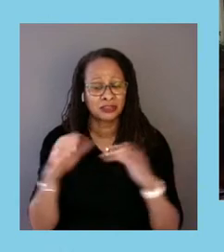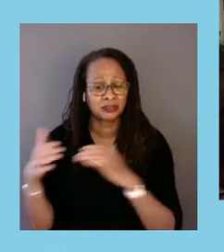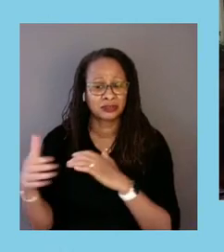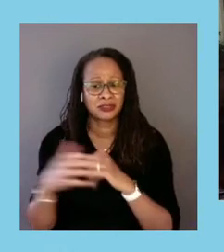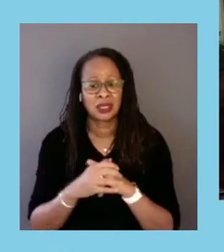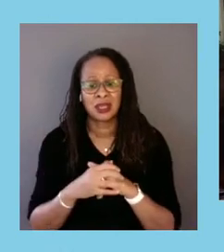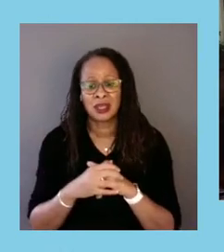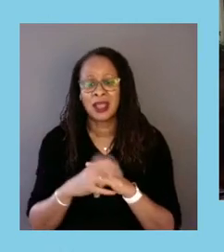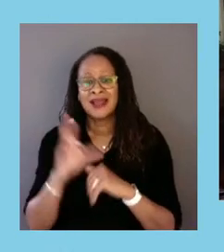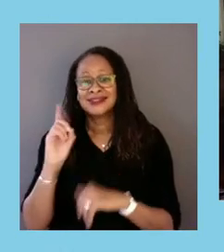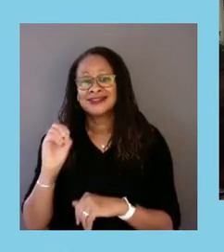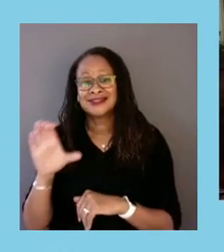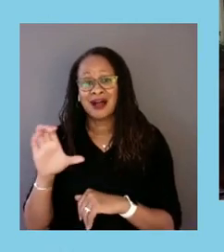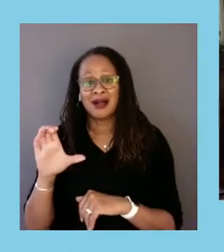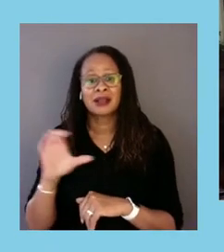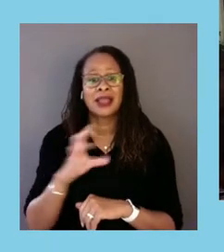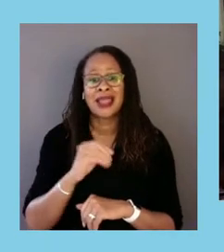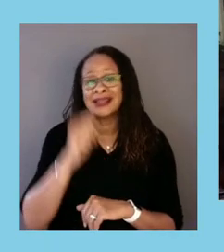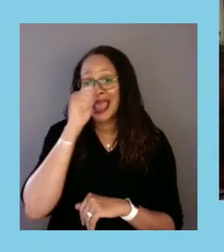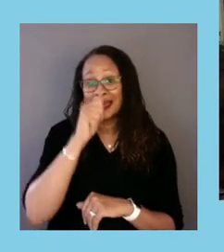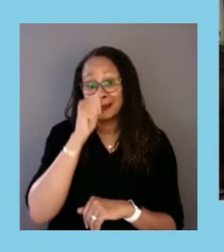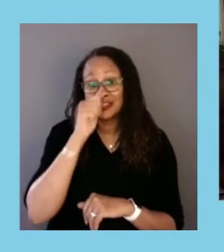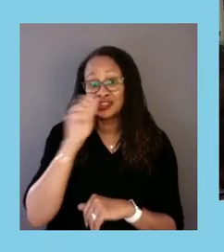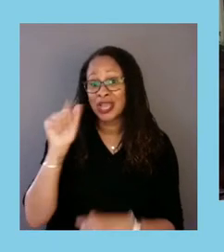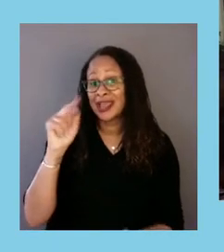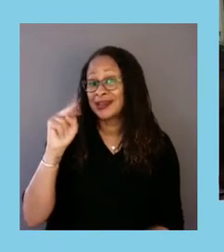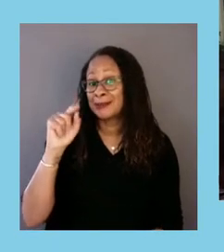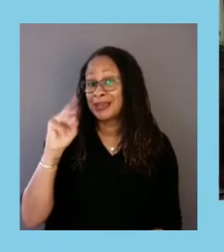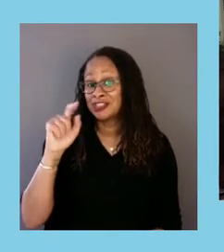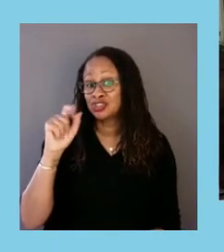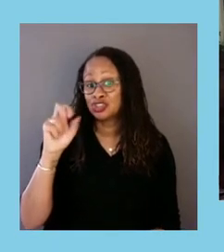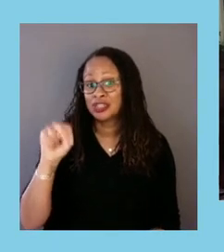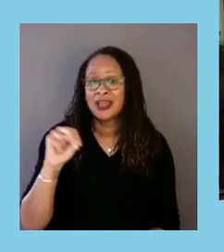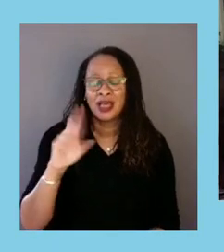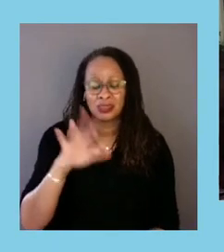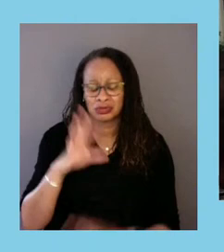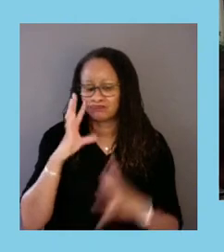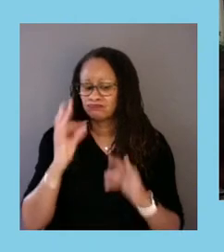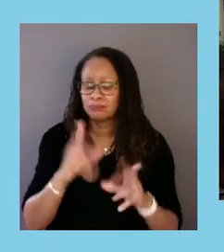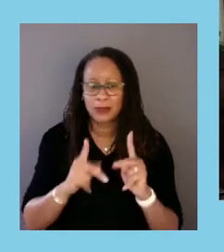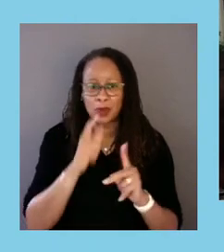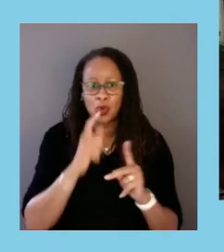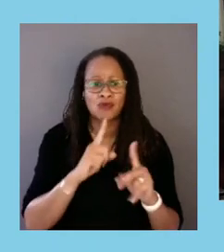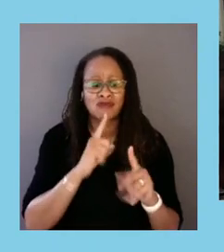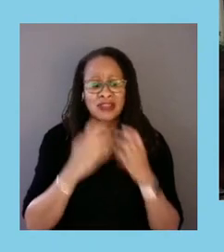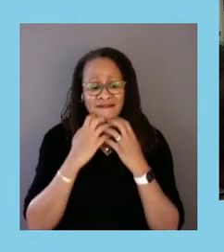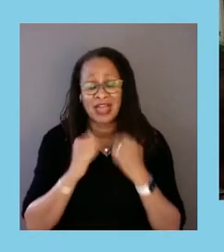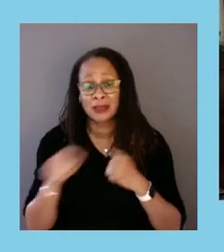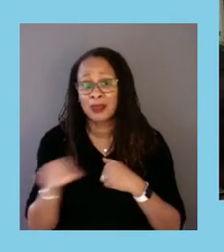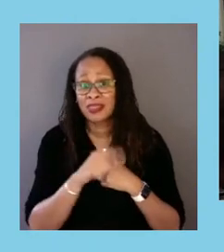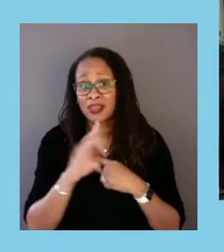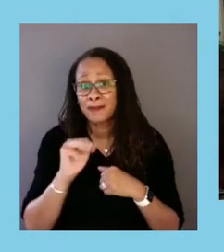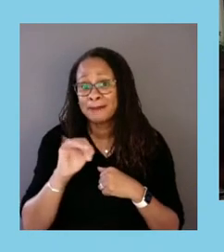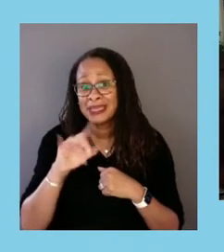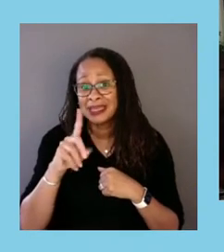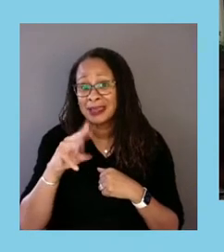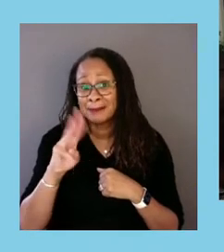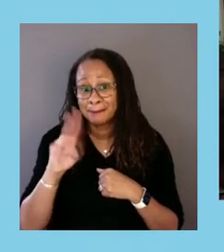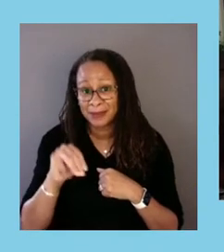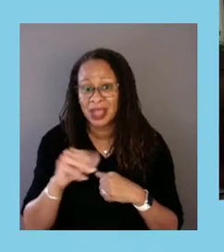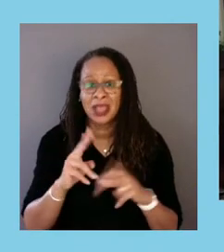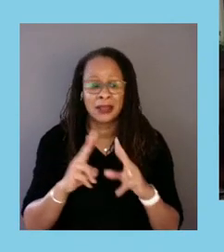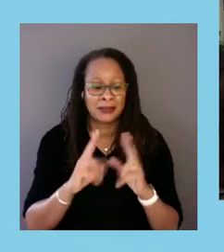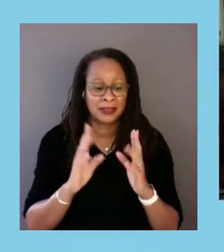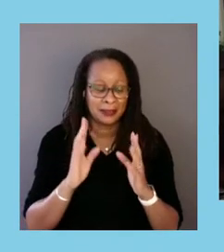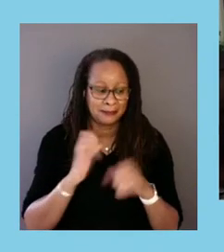and the animation branch, you know, they're dedicated folks that really value those mediums, and they make very, you know, conscious selections for